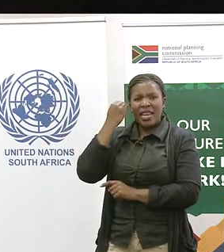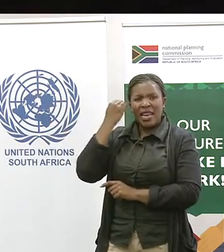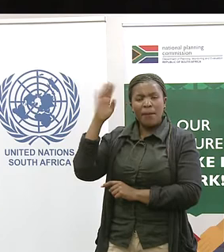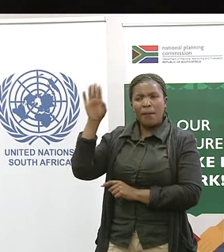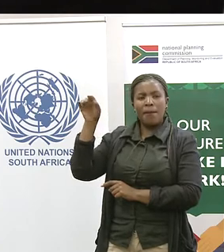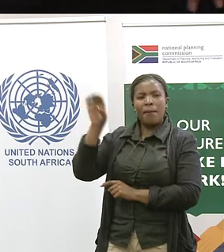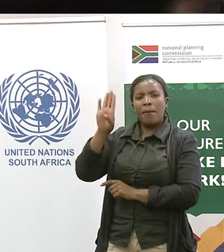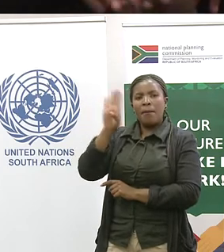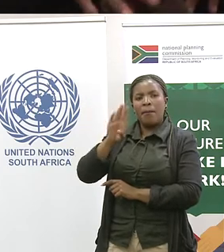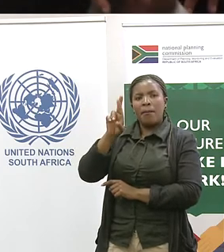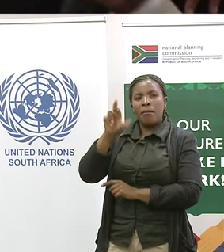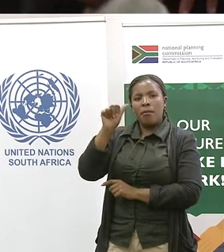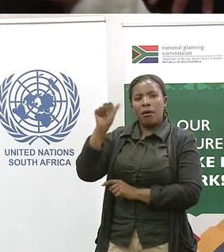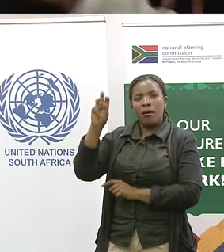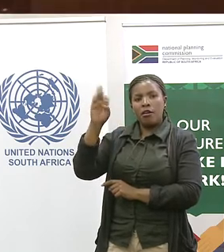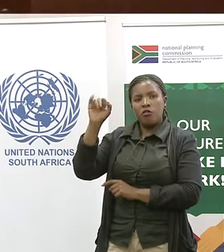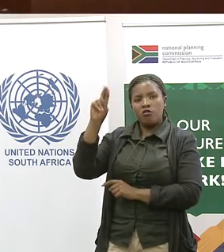burgers. They are not nice, but.